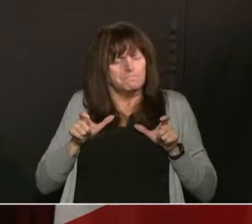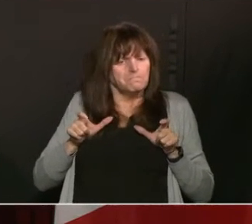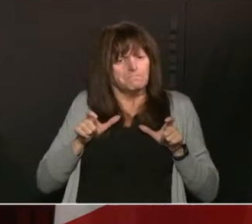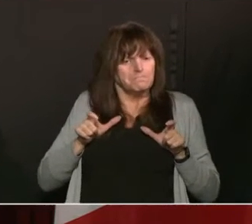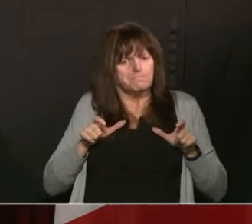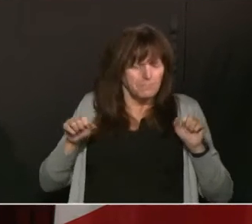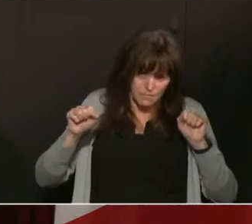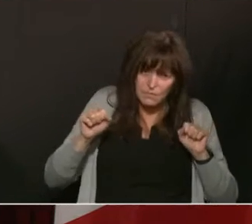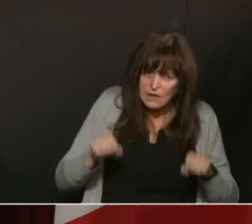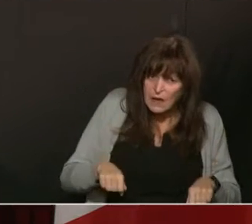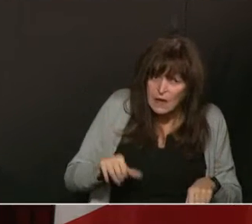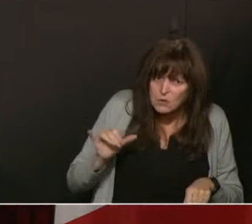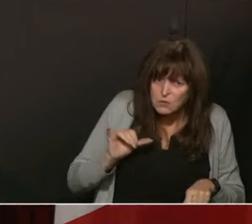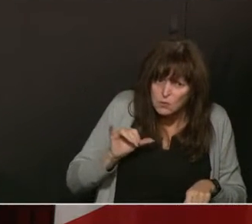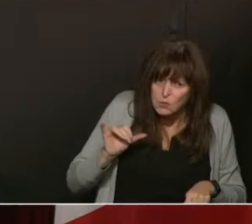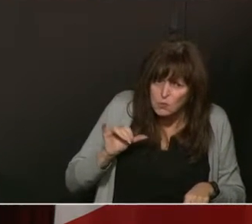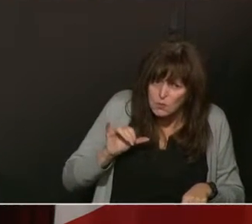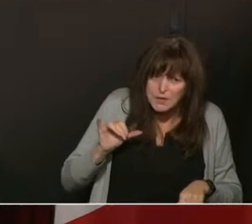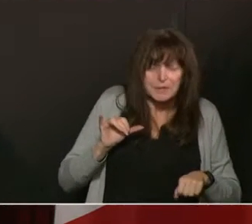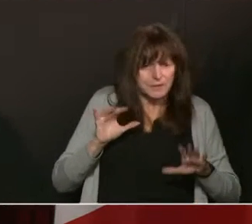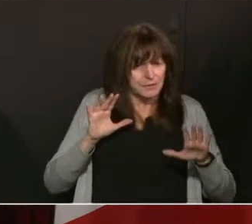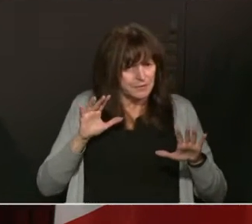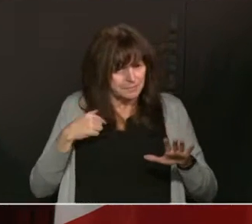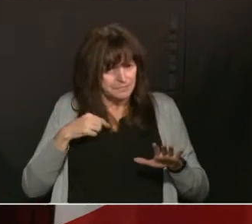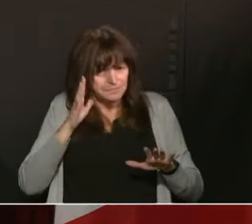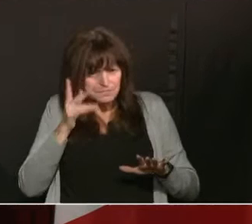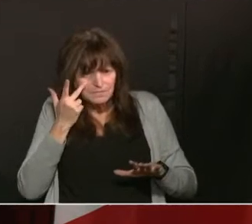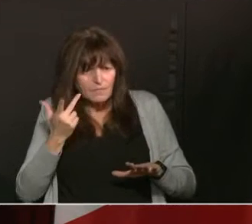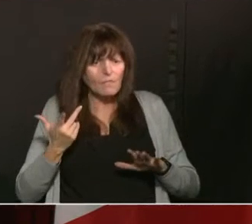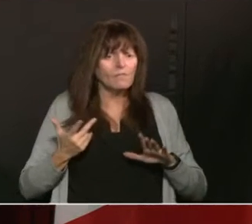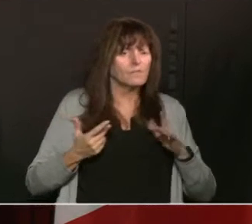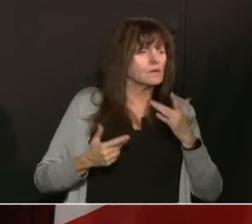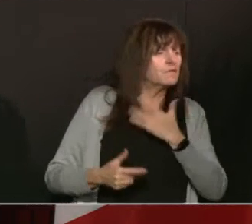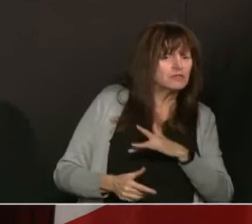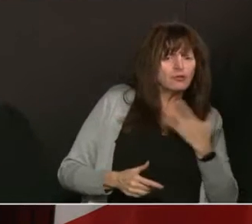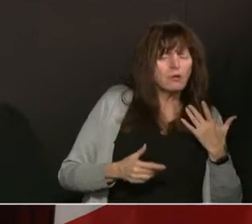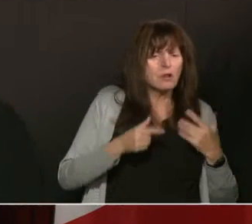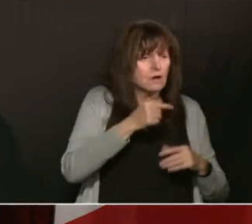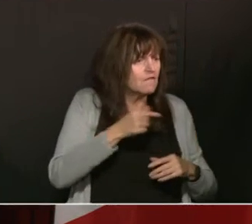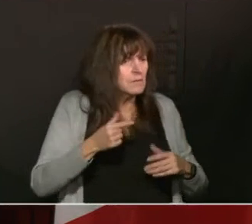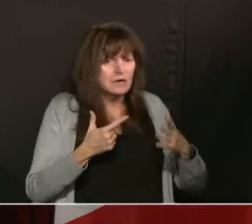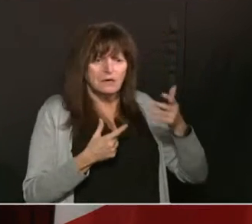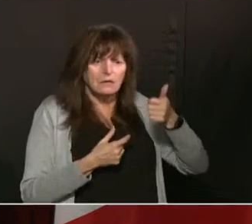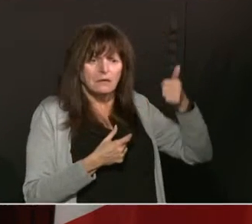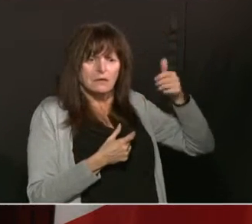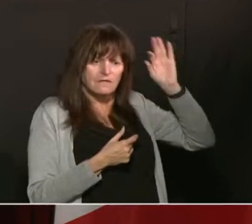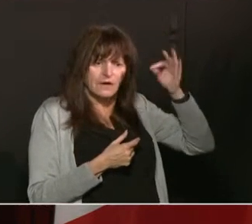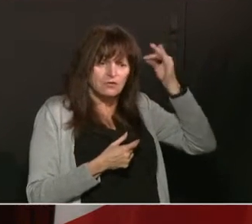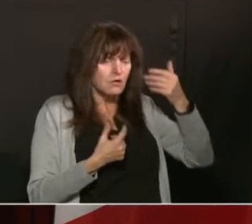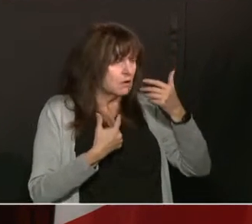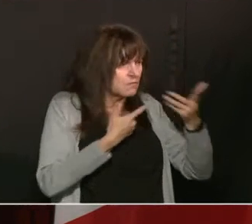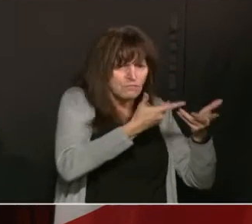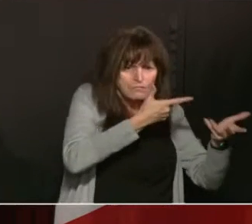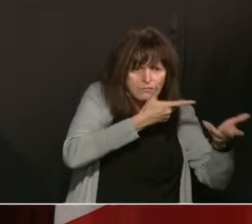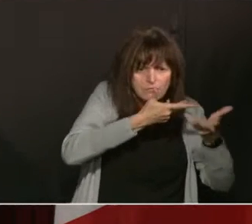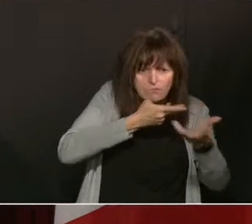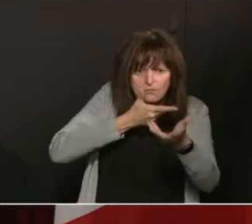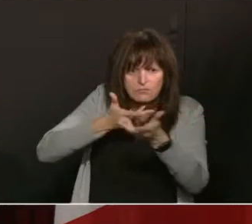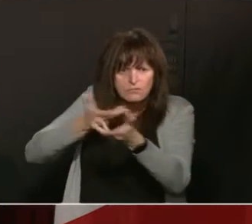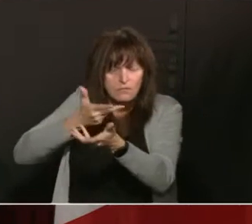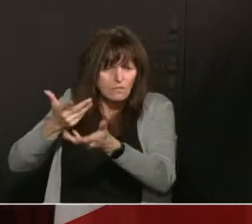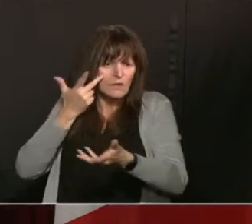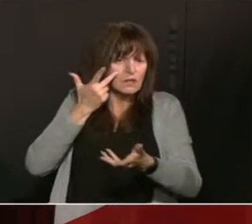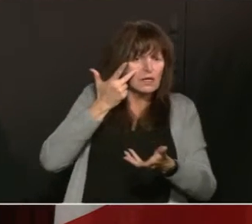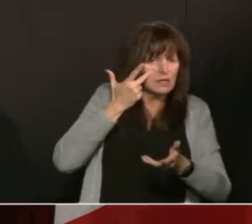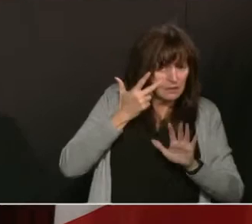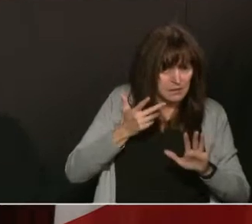federal government to understand incoming vaccine supply for January to March, but we have received assurances that there will be